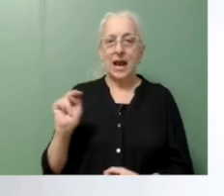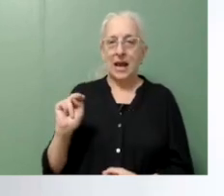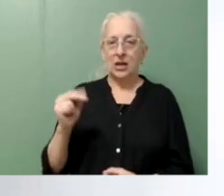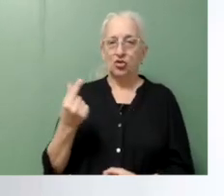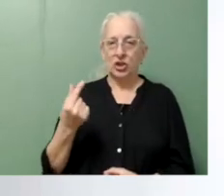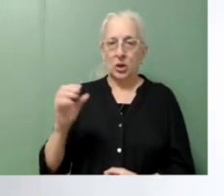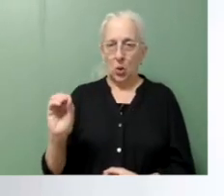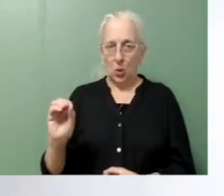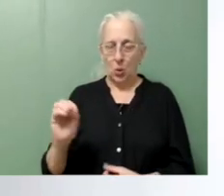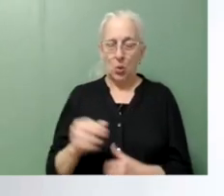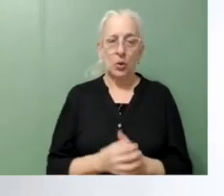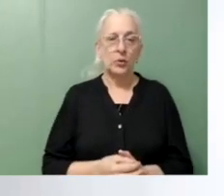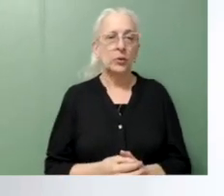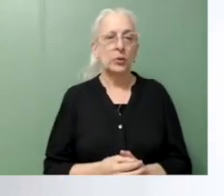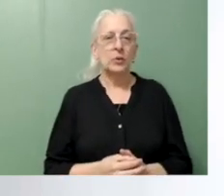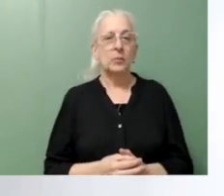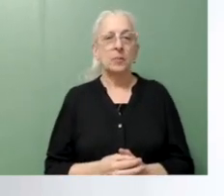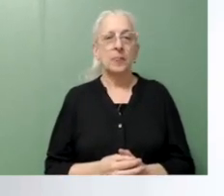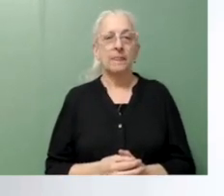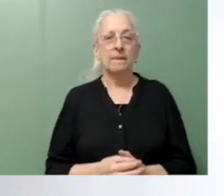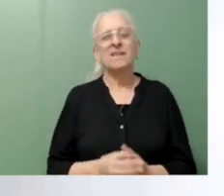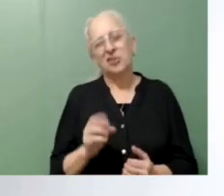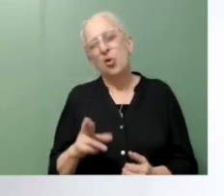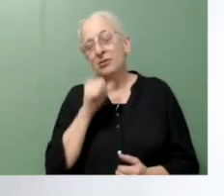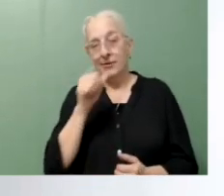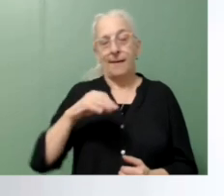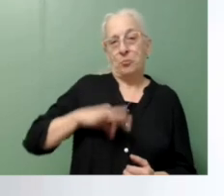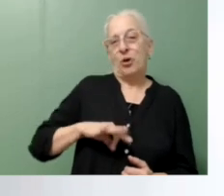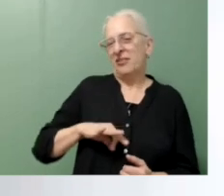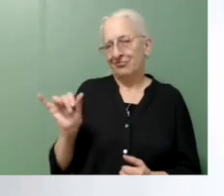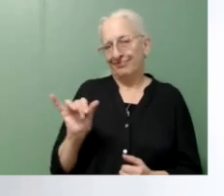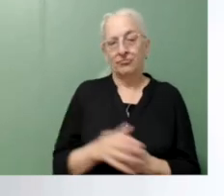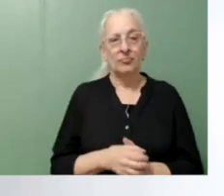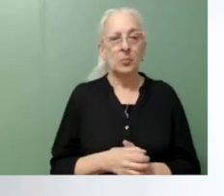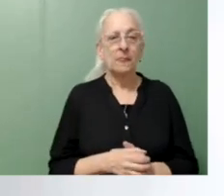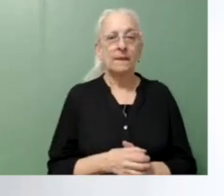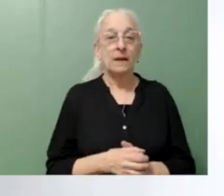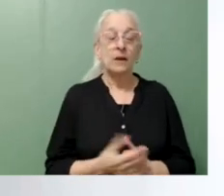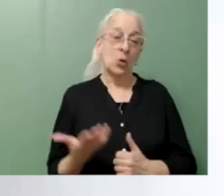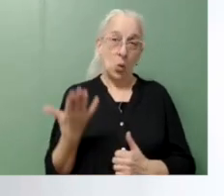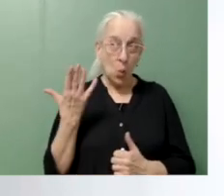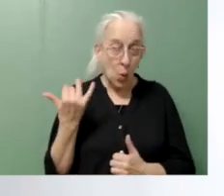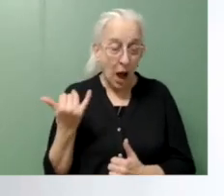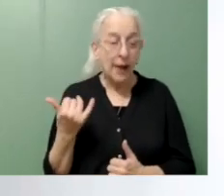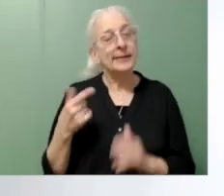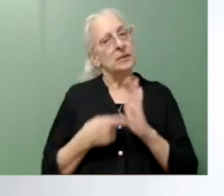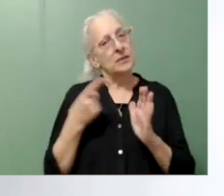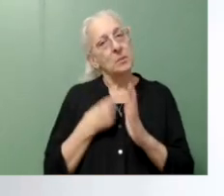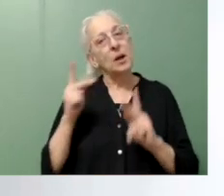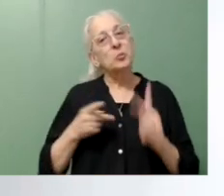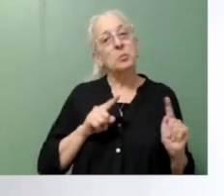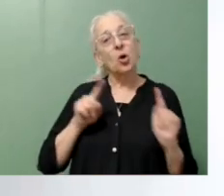as an NGO, or nonprofit. This is because we sometimes have